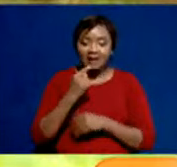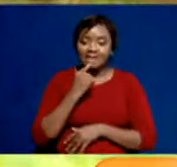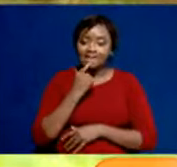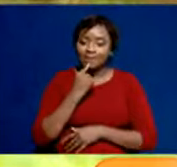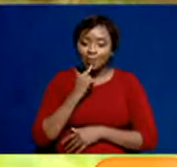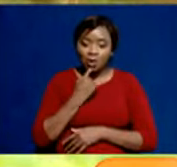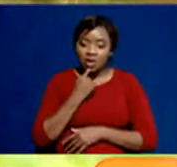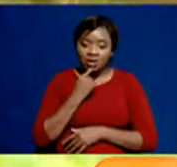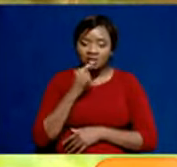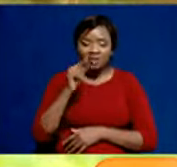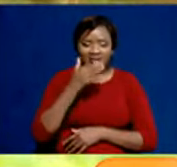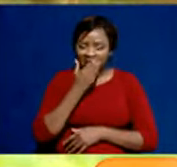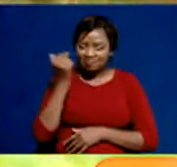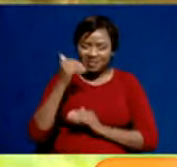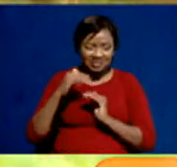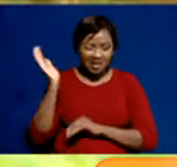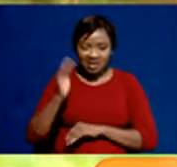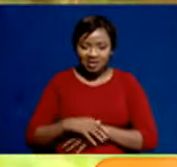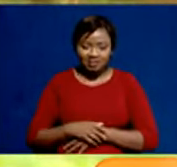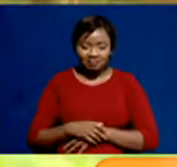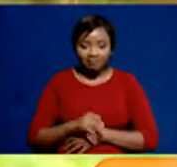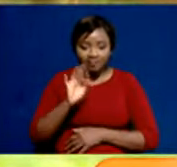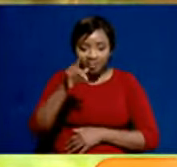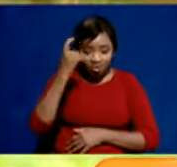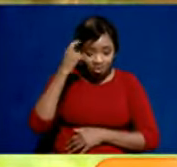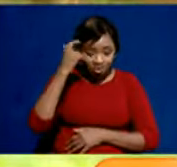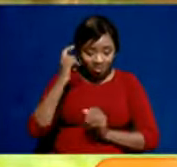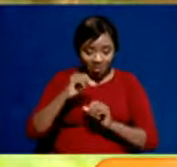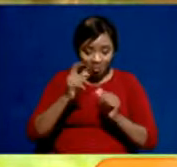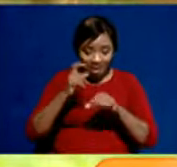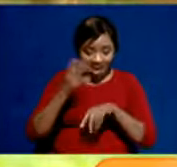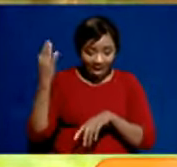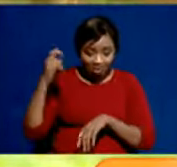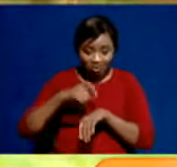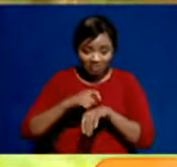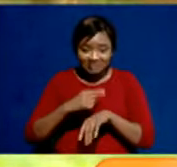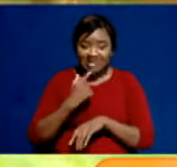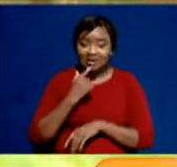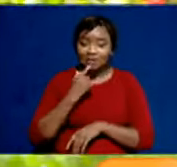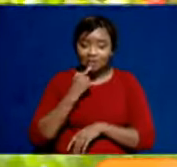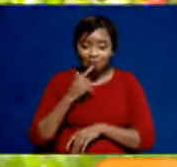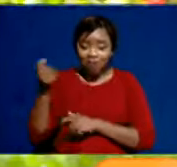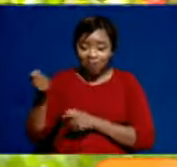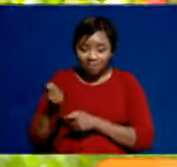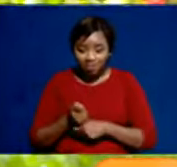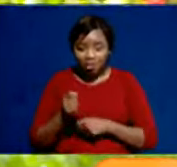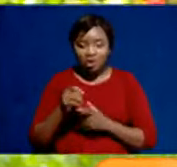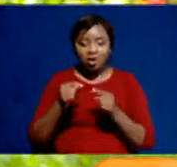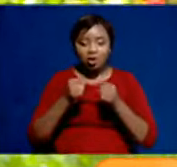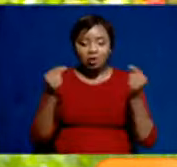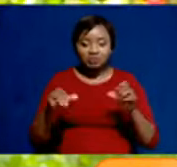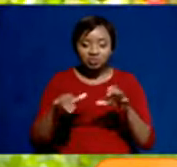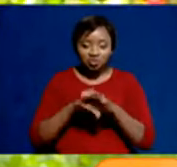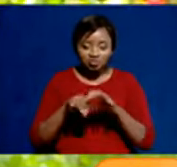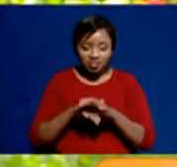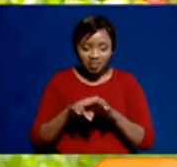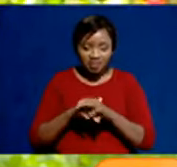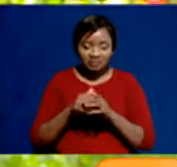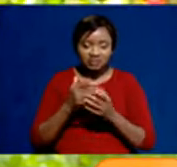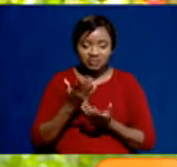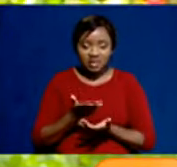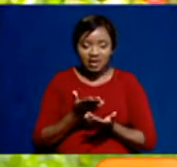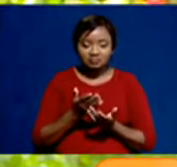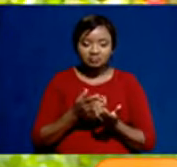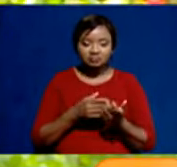was way better. You remember during Moi era, when he wooed opposition members of parliament and